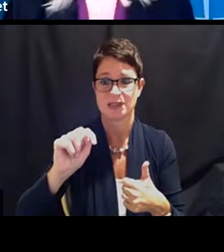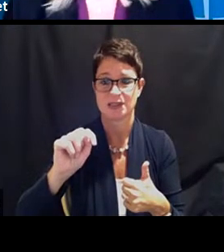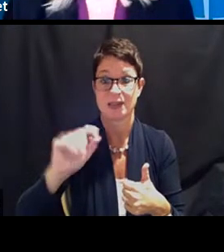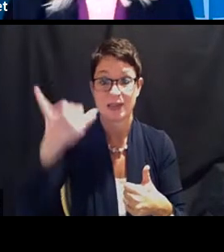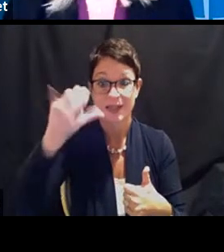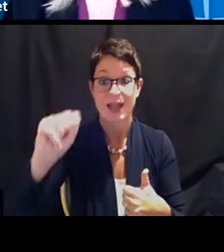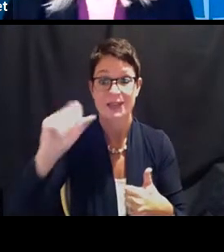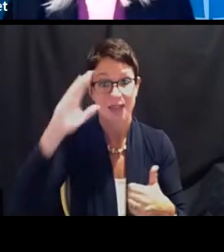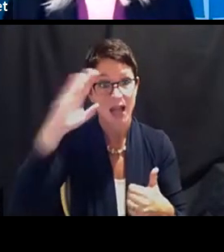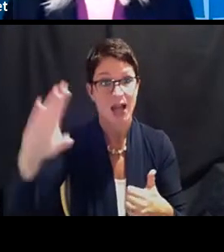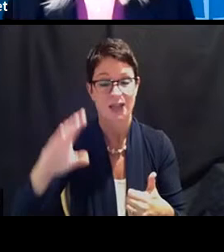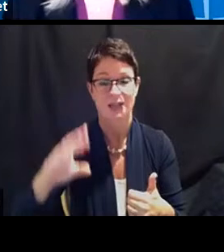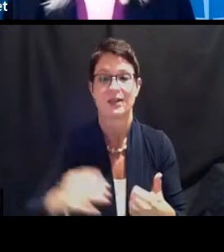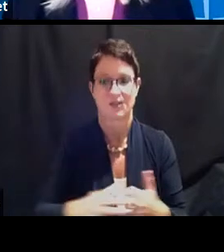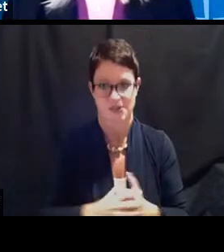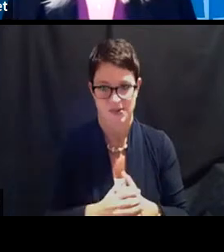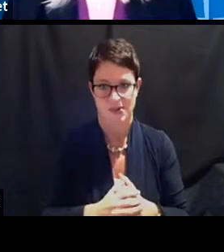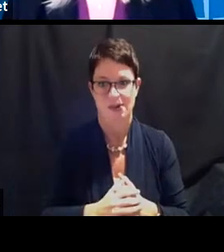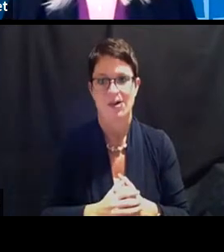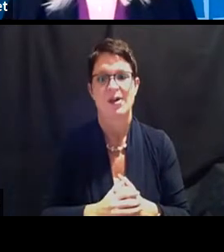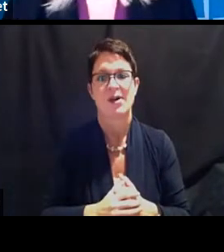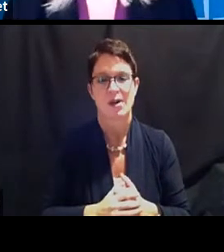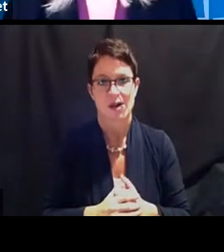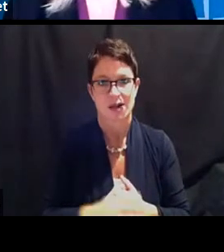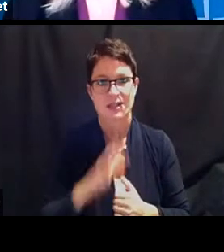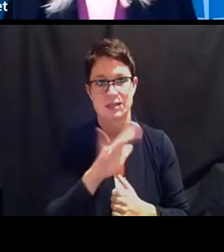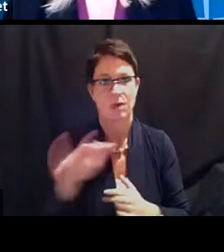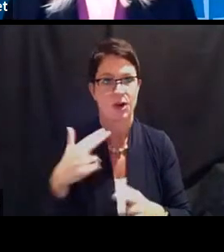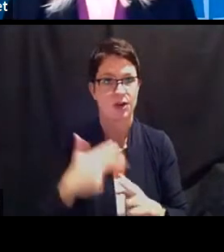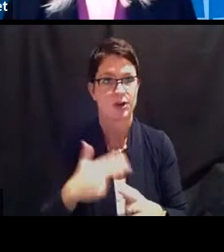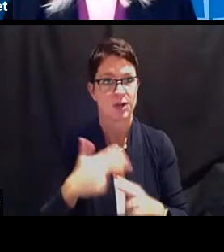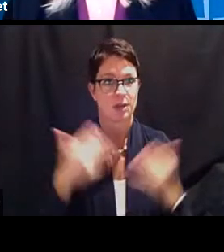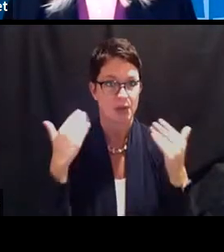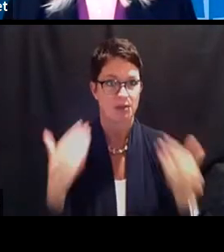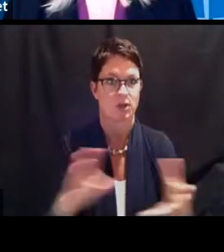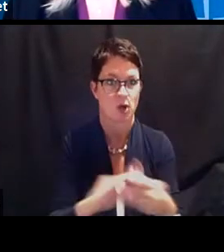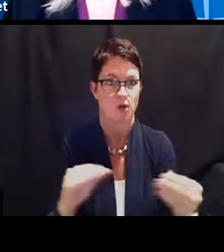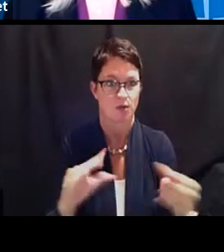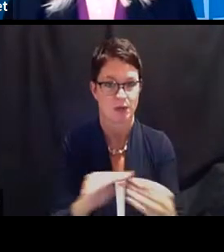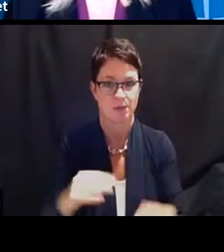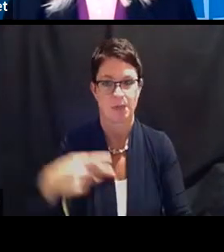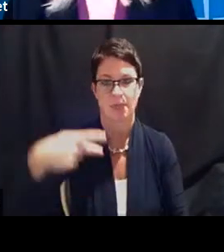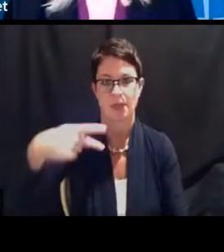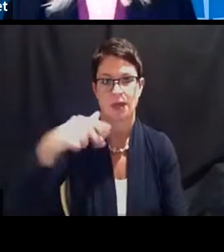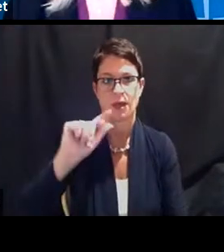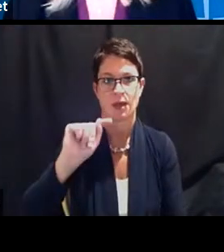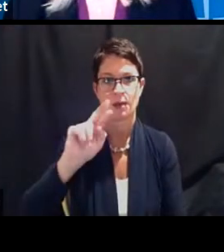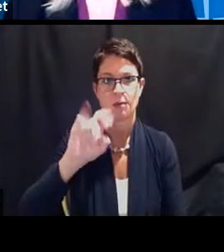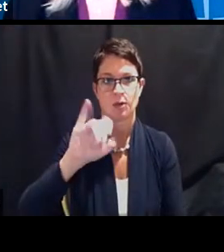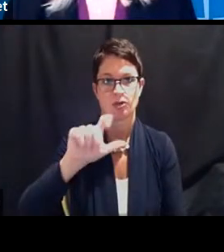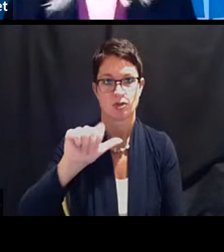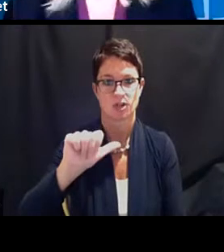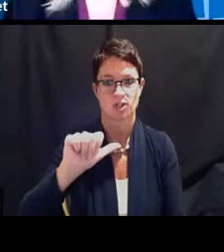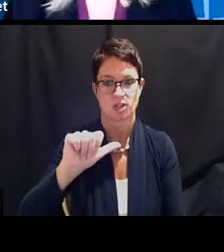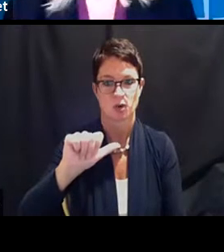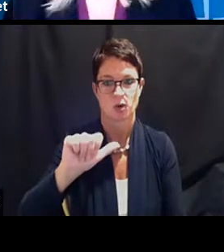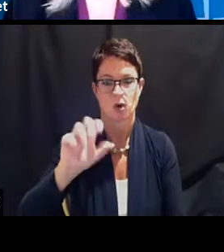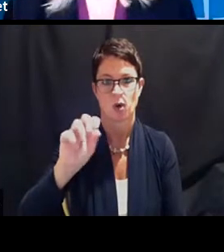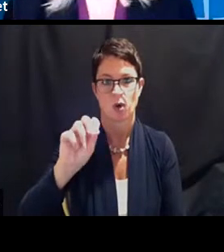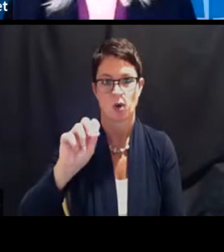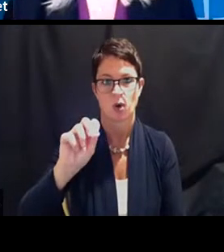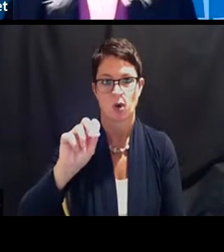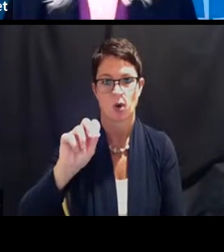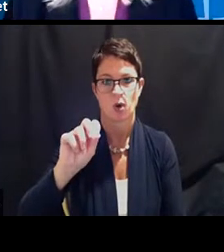Yes, good evening. Please spell your name for the record and let us have your comments. Yes, my name is Patricia